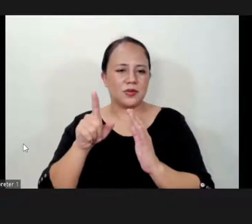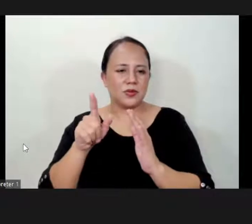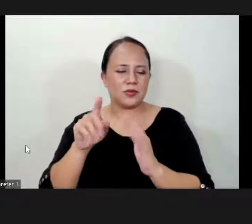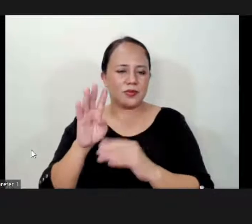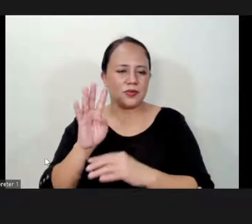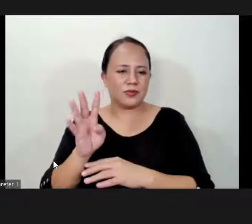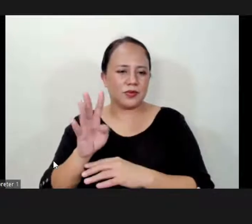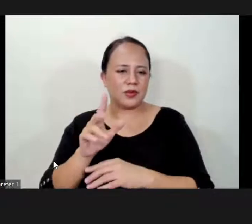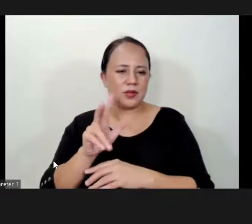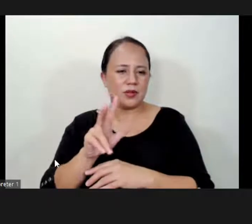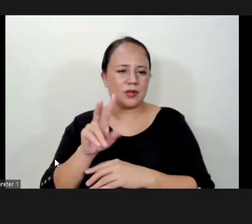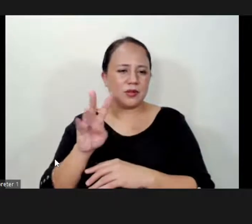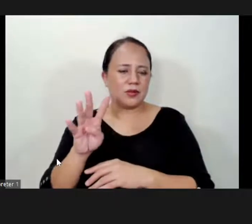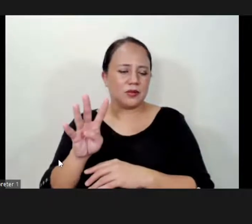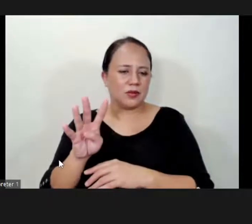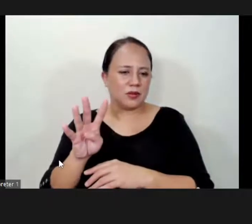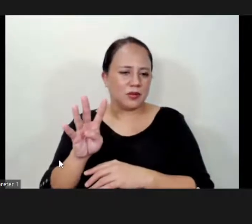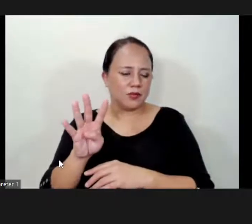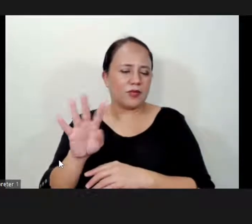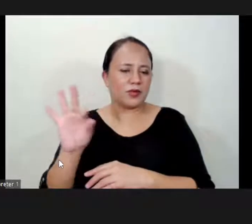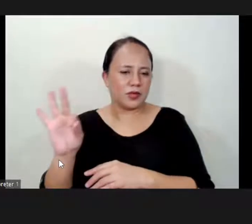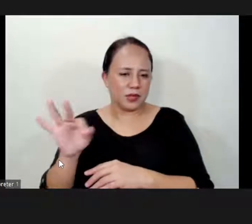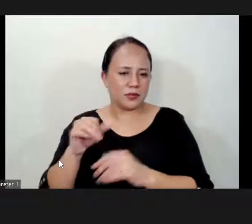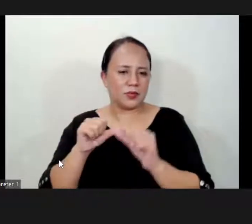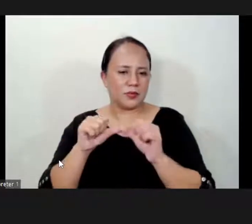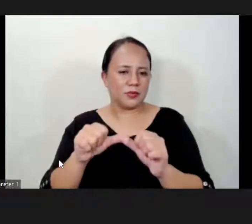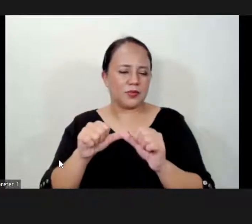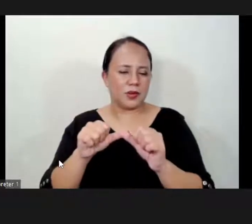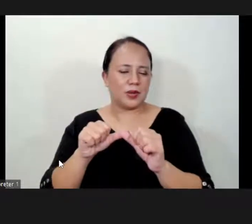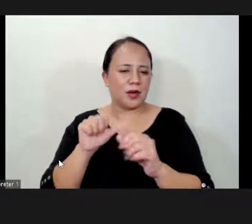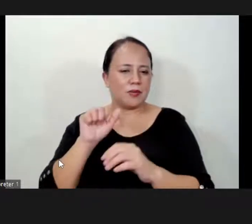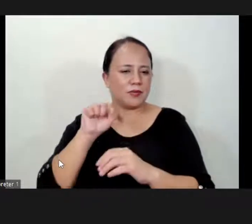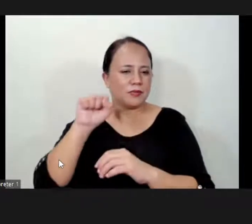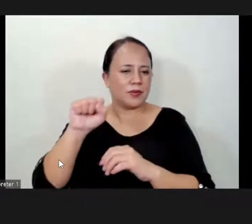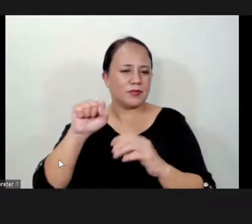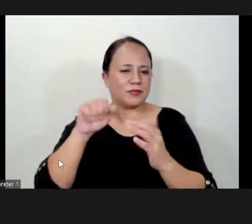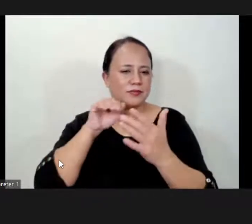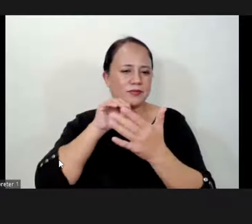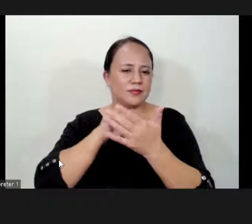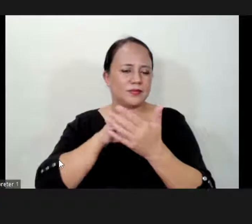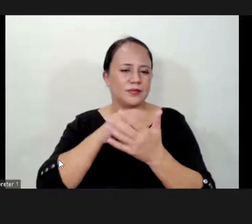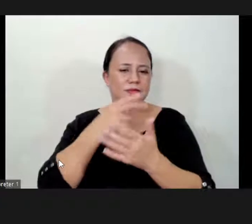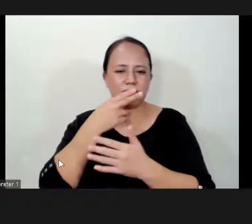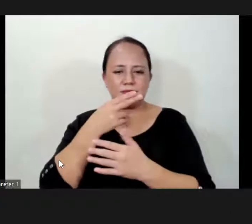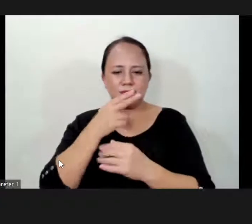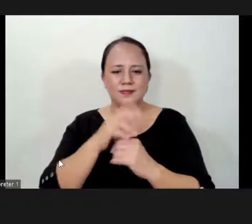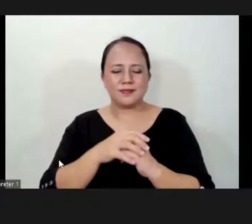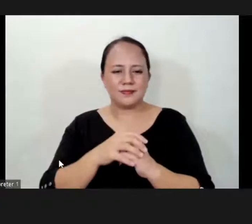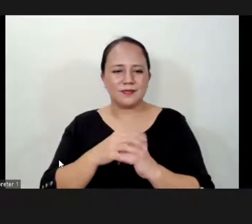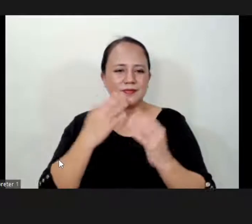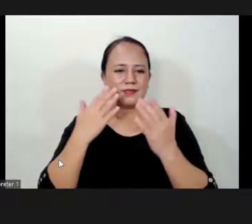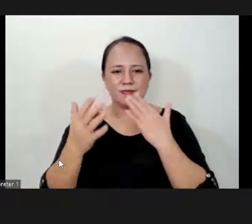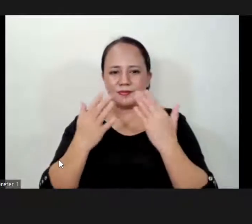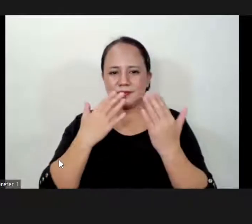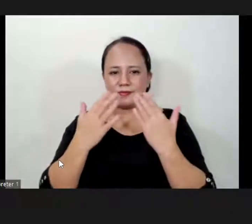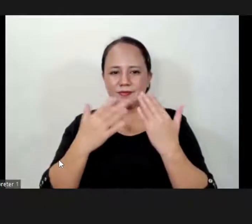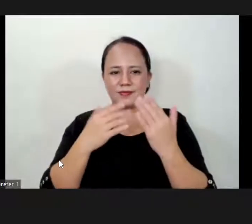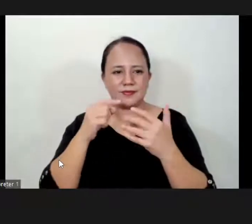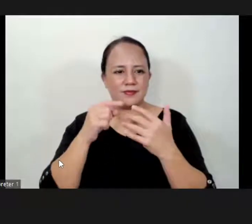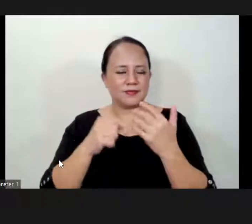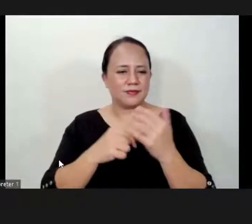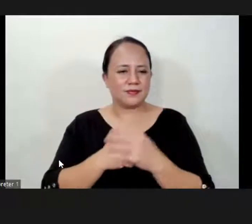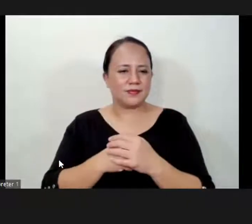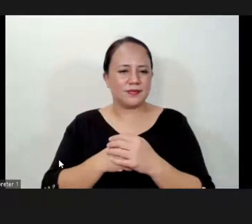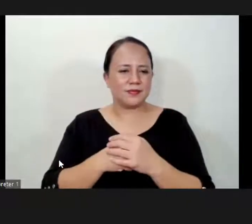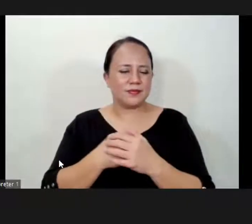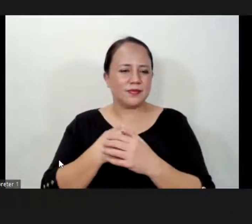and 3049 for continuing our fight against smoking. Thank you for all of this, and